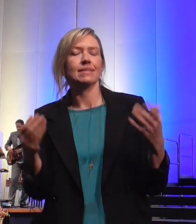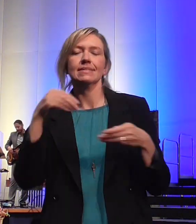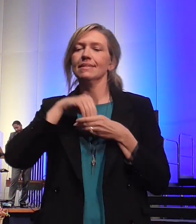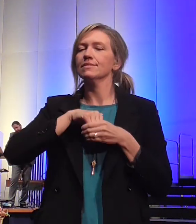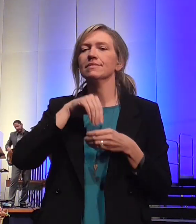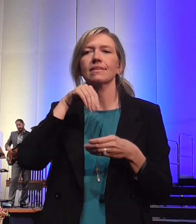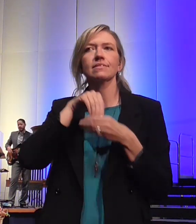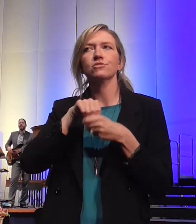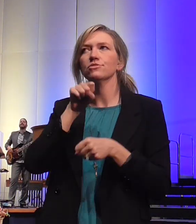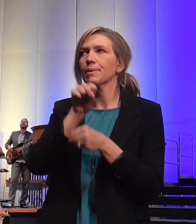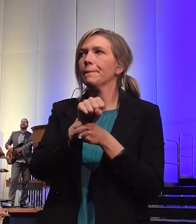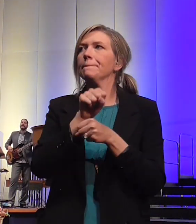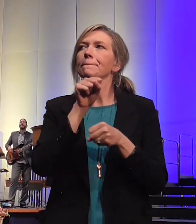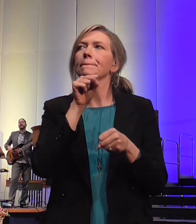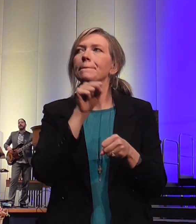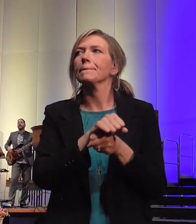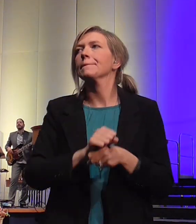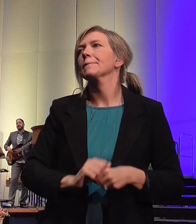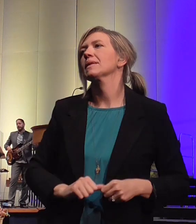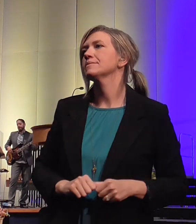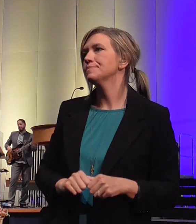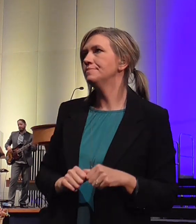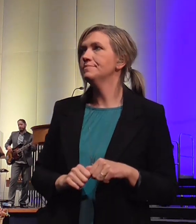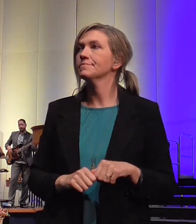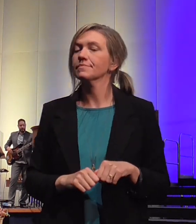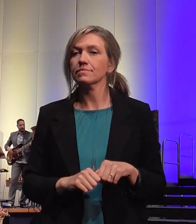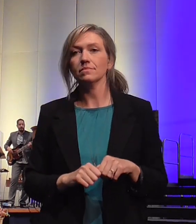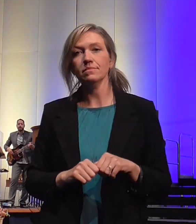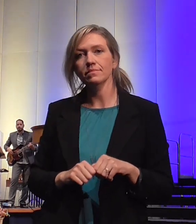change. Everything is an inside job.